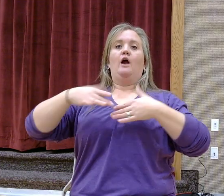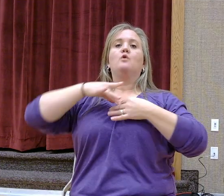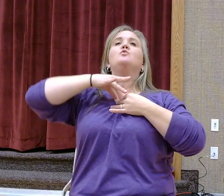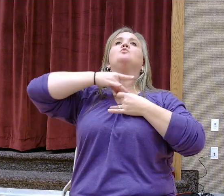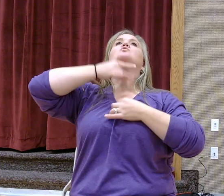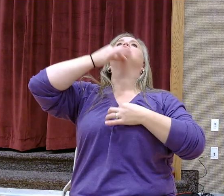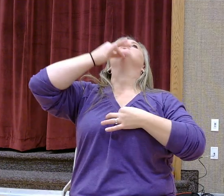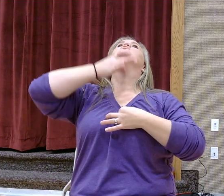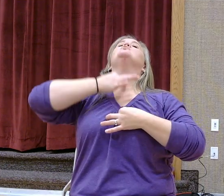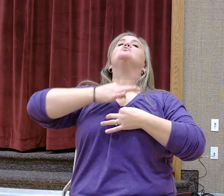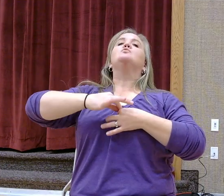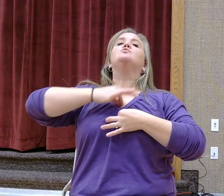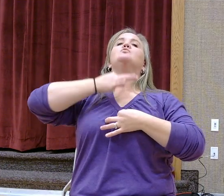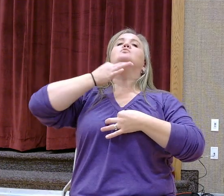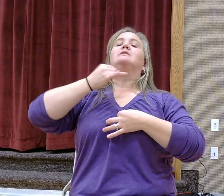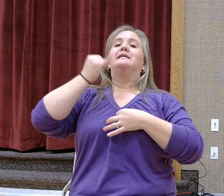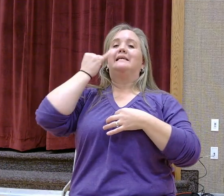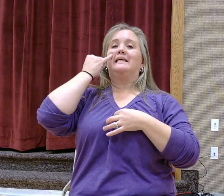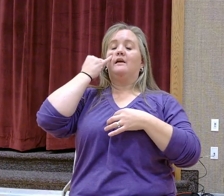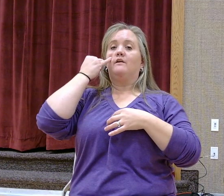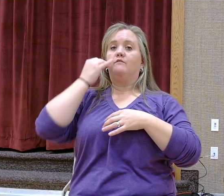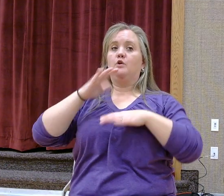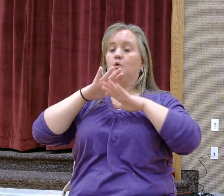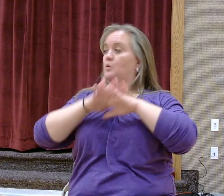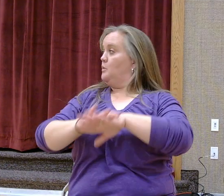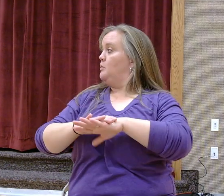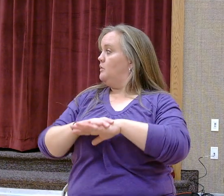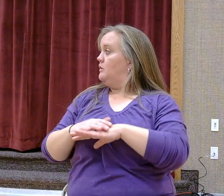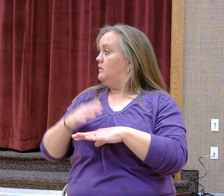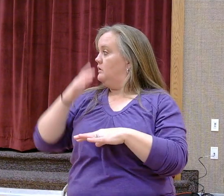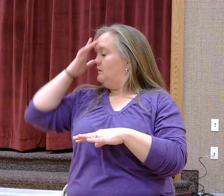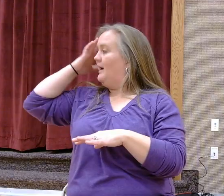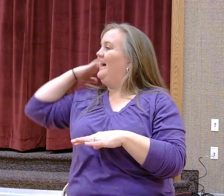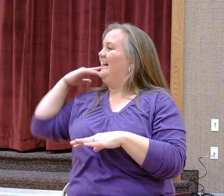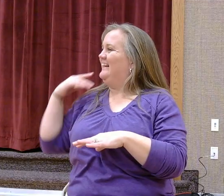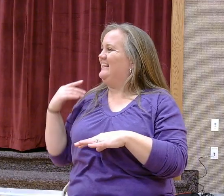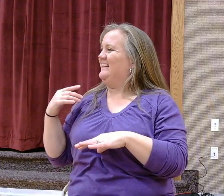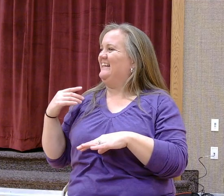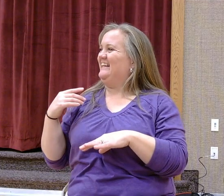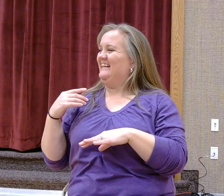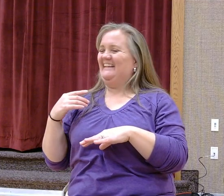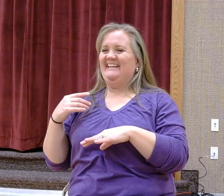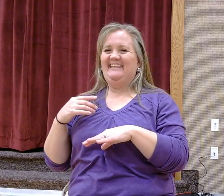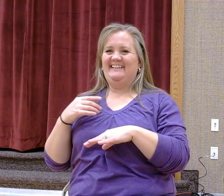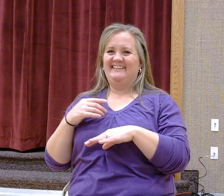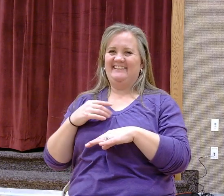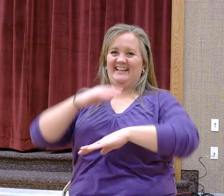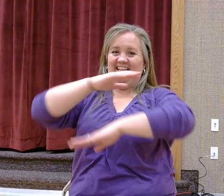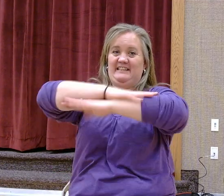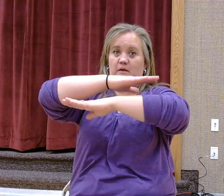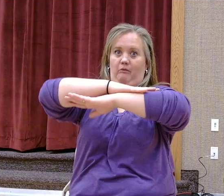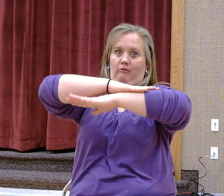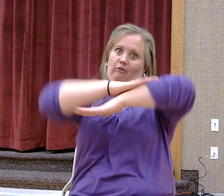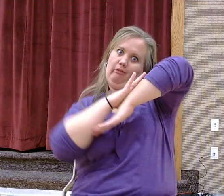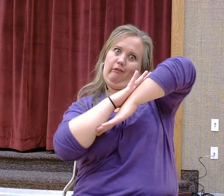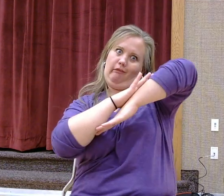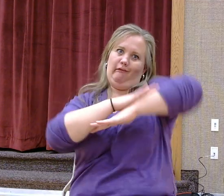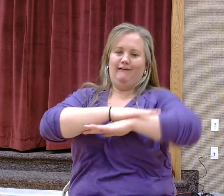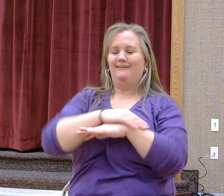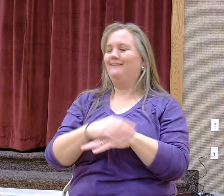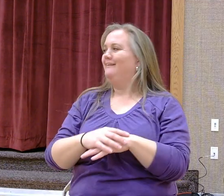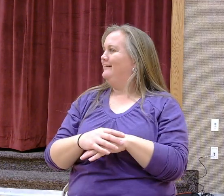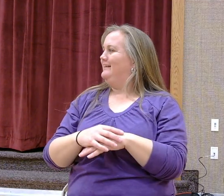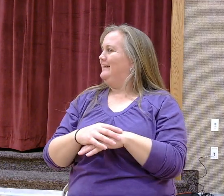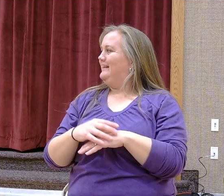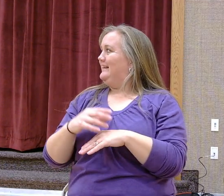that too, and there's nothing going through, thank you. Not had a table. So